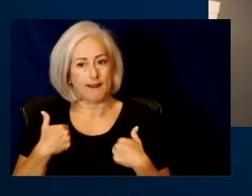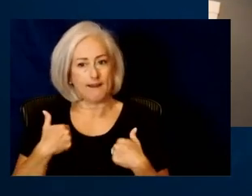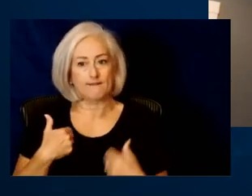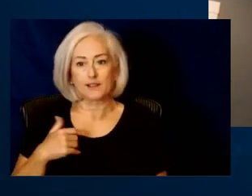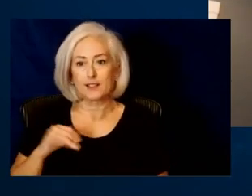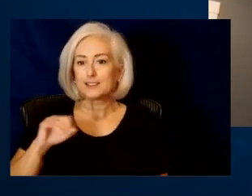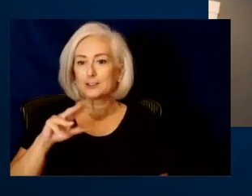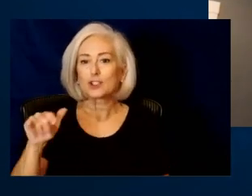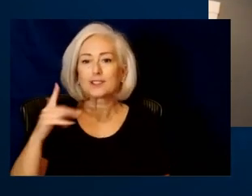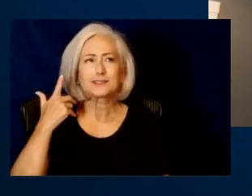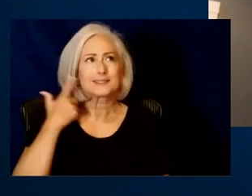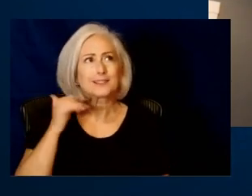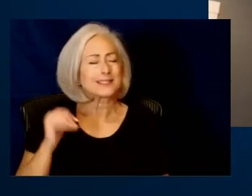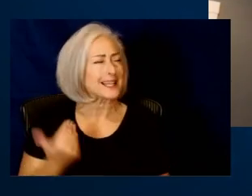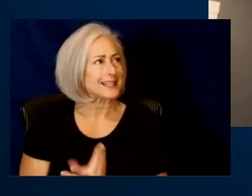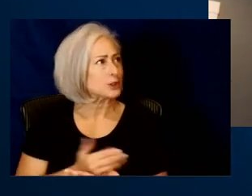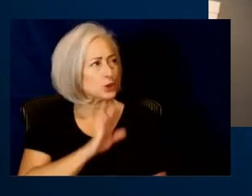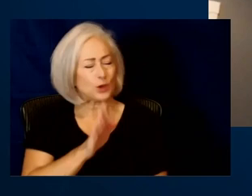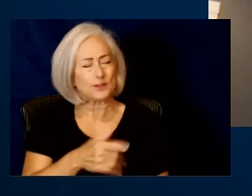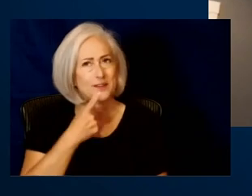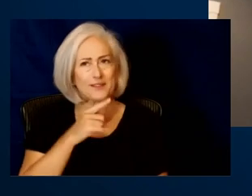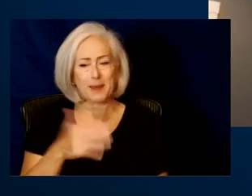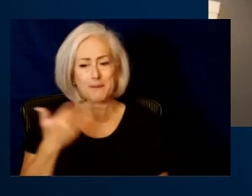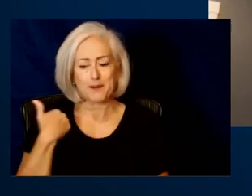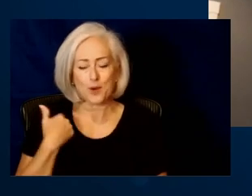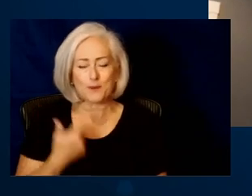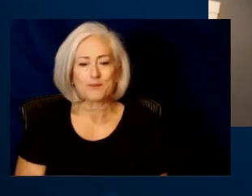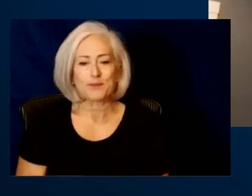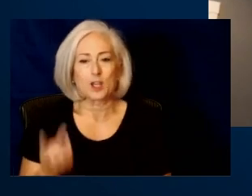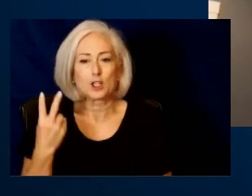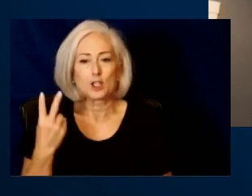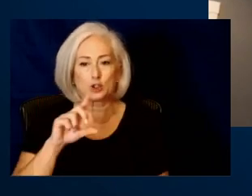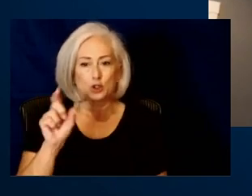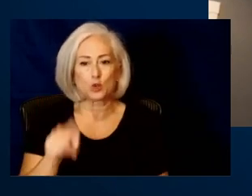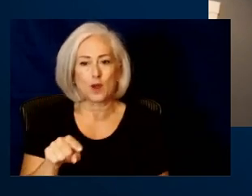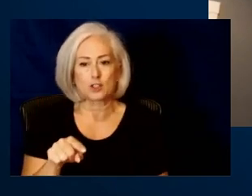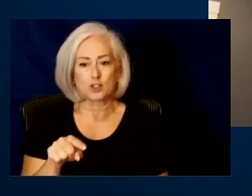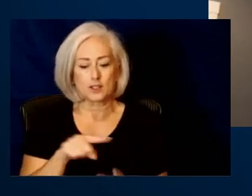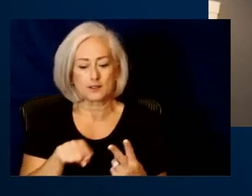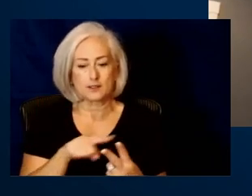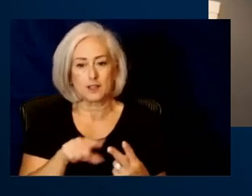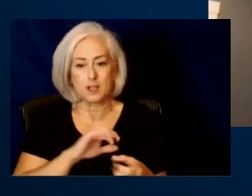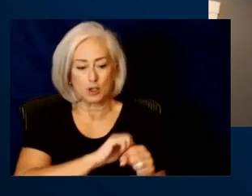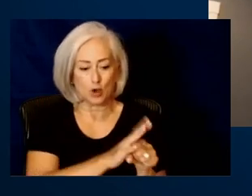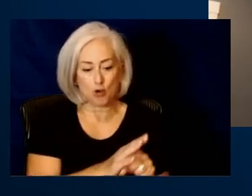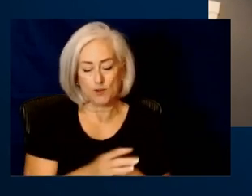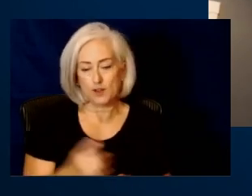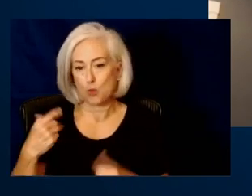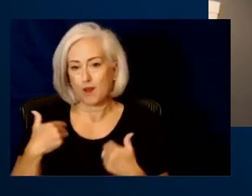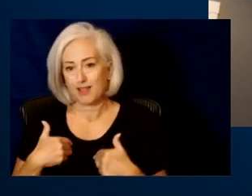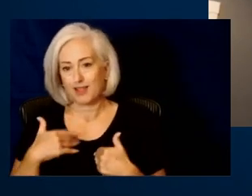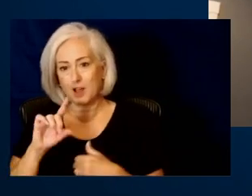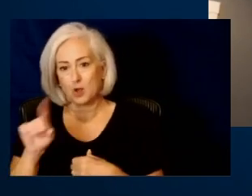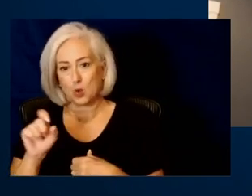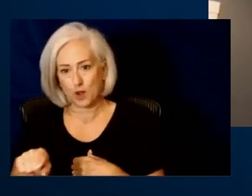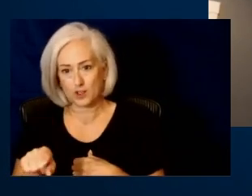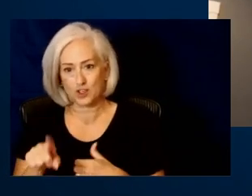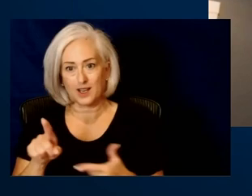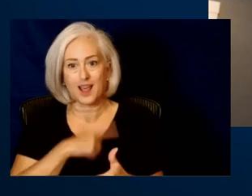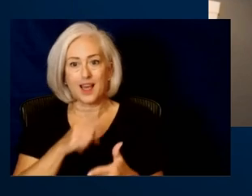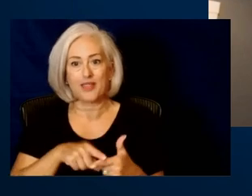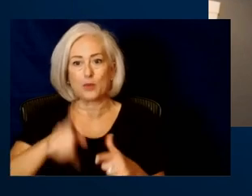that before. Right. Two questions on COVID and one lung question that just came in that I'm curious about, and then we got to cut it